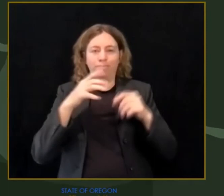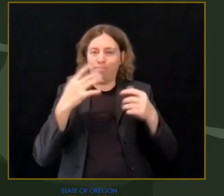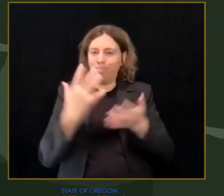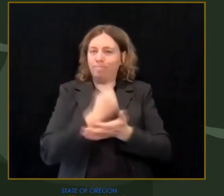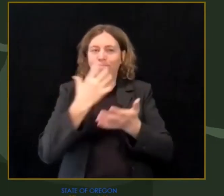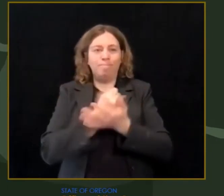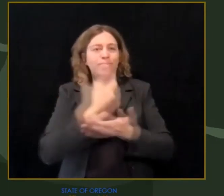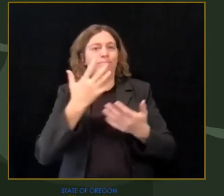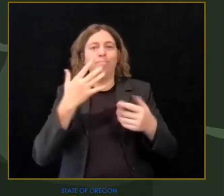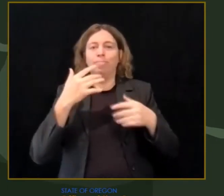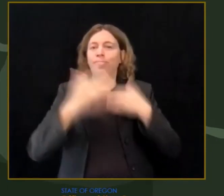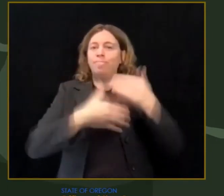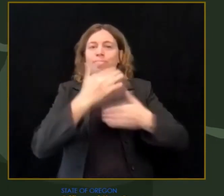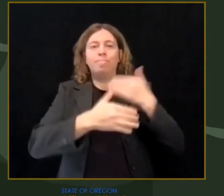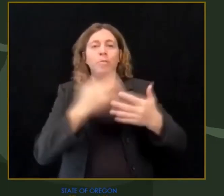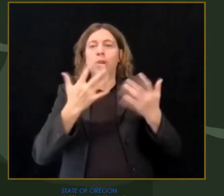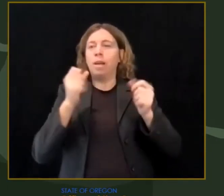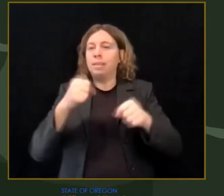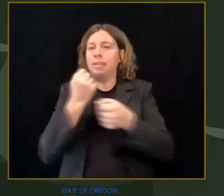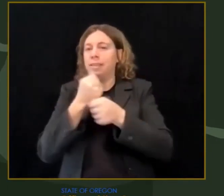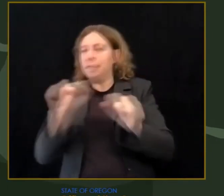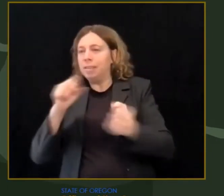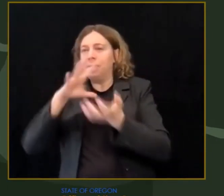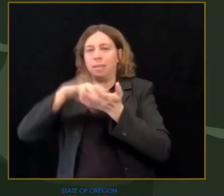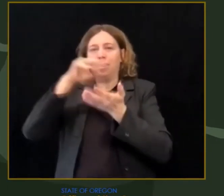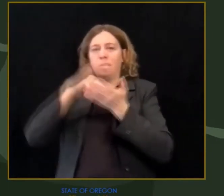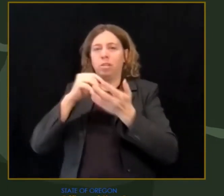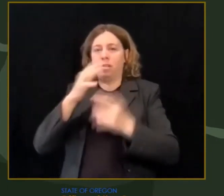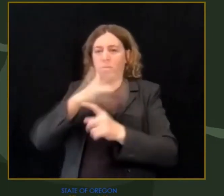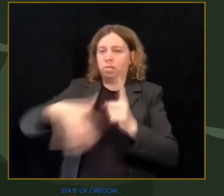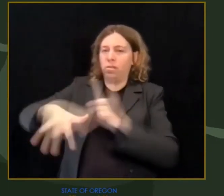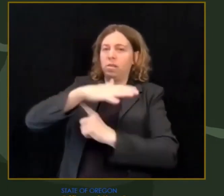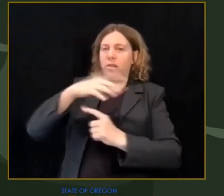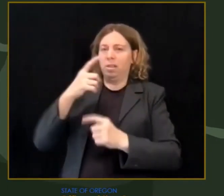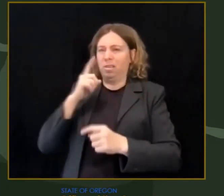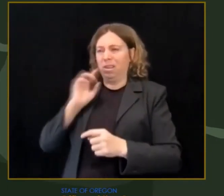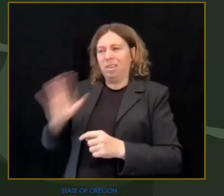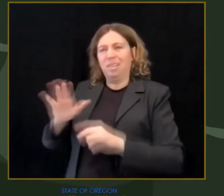possible learning environments for our kids, school staff, and our educators.